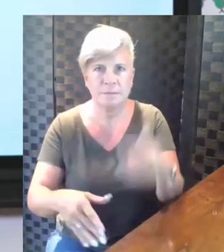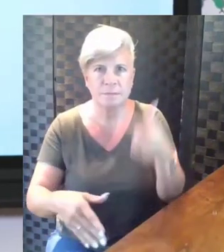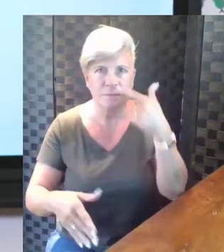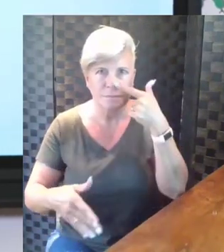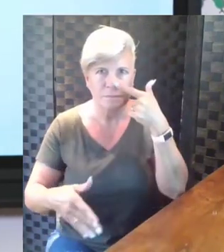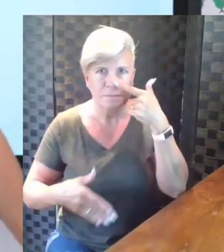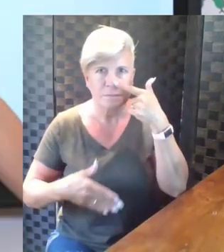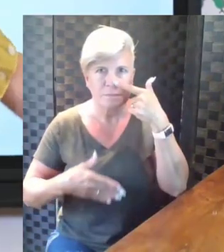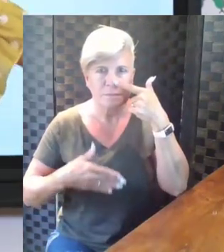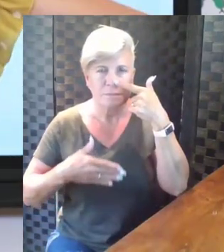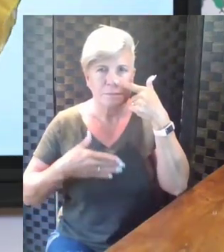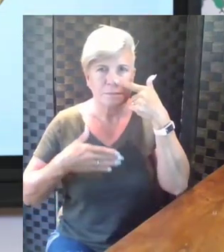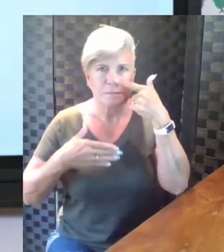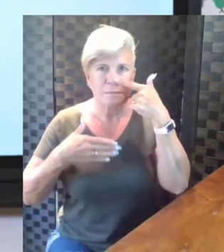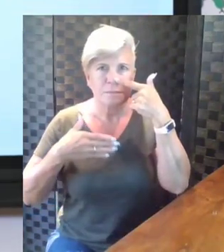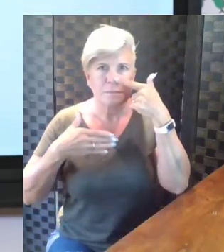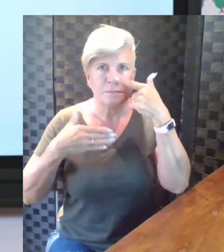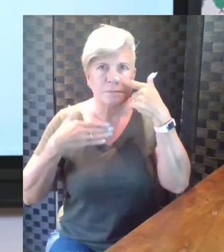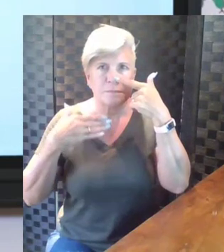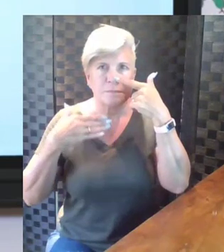3 more.